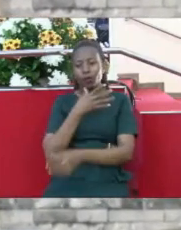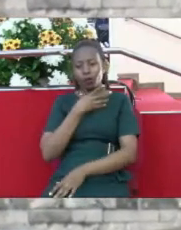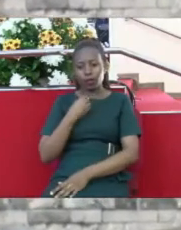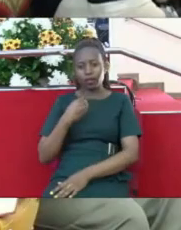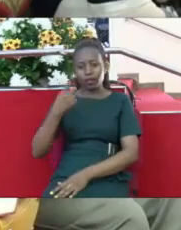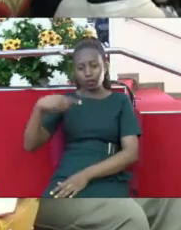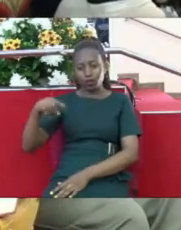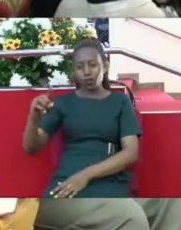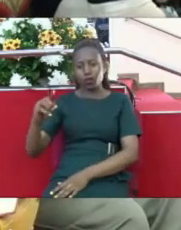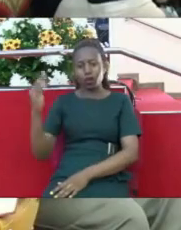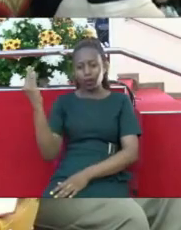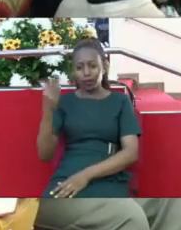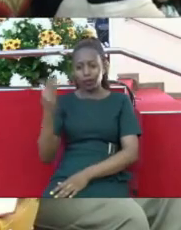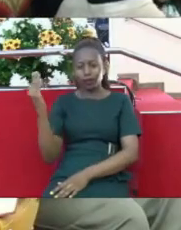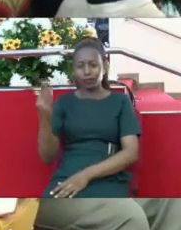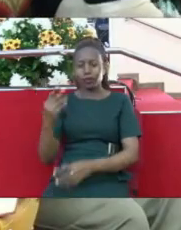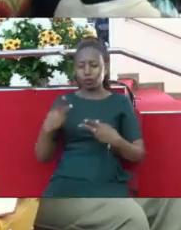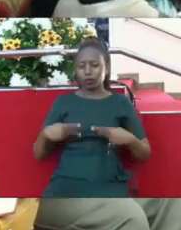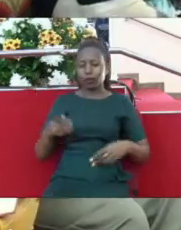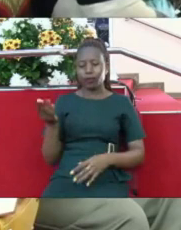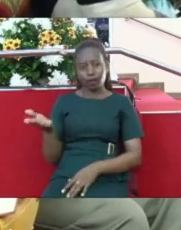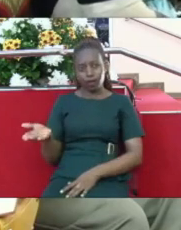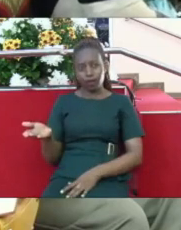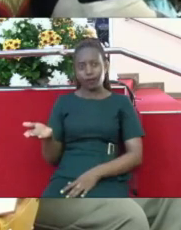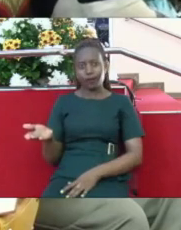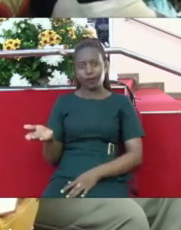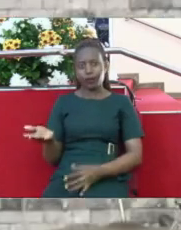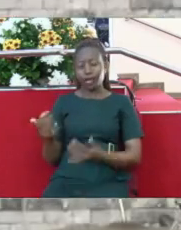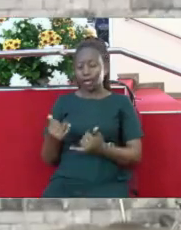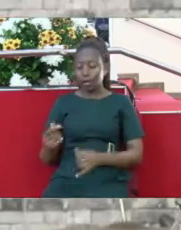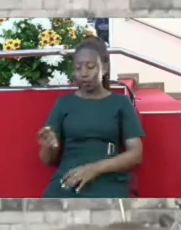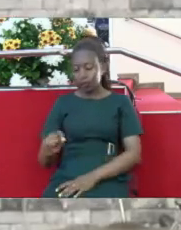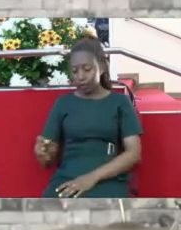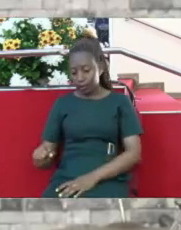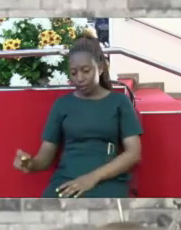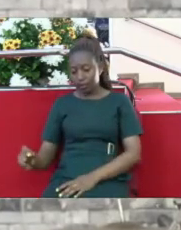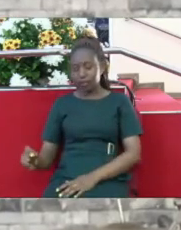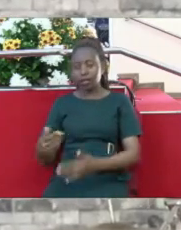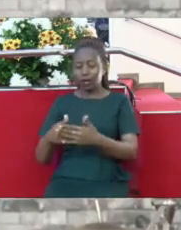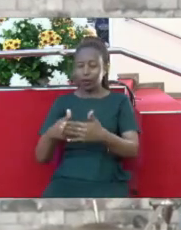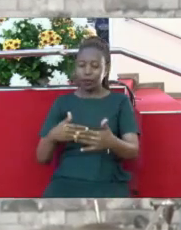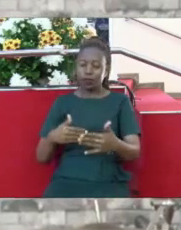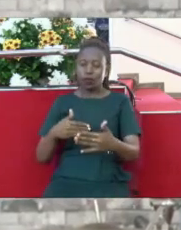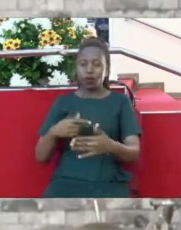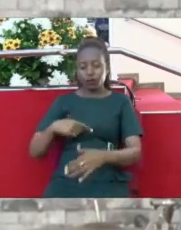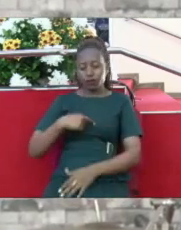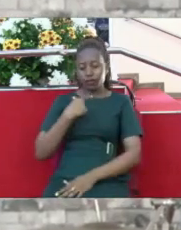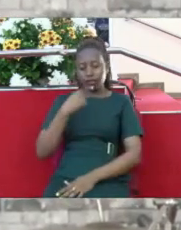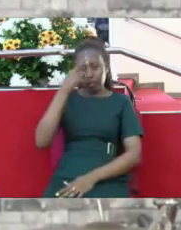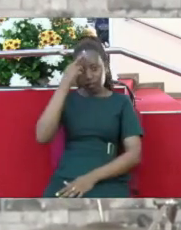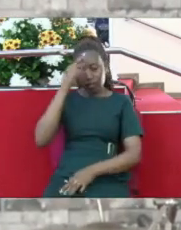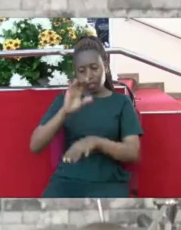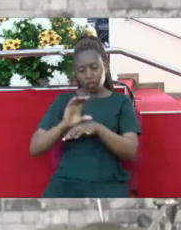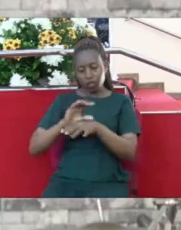Alitamani sana kwenda kuwahudumia. And so he's writing before he goes to visit the church in Rome.